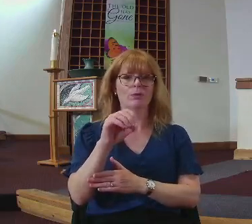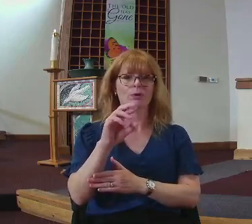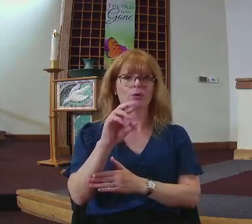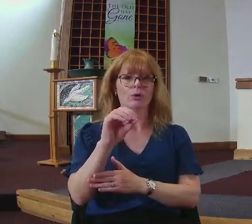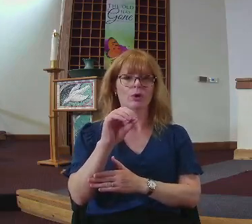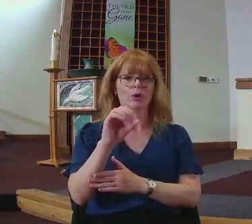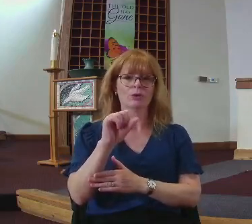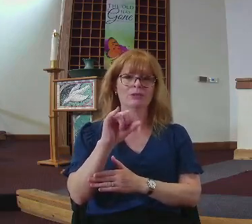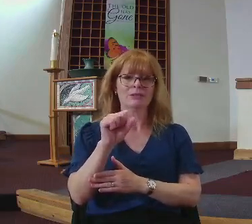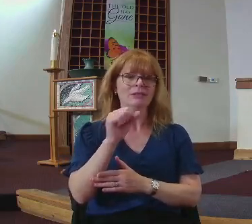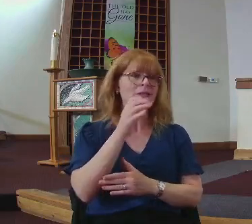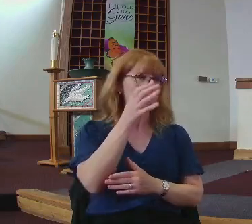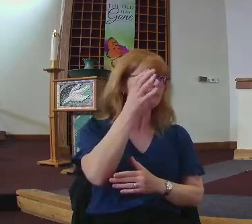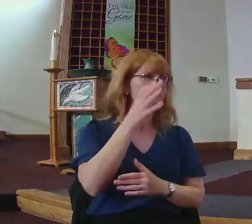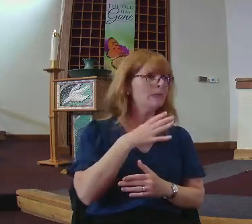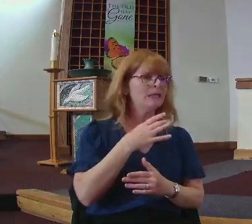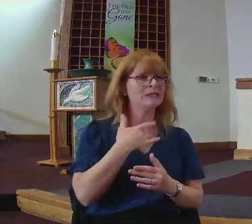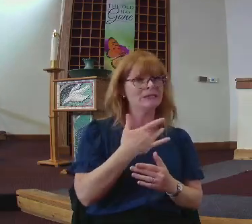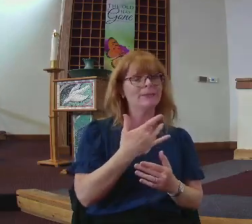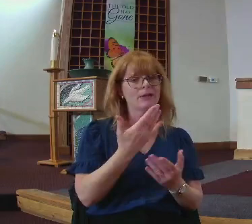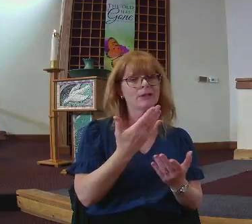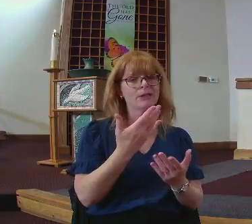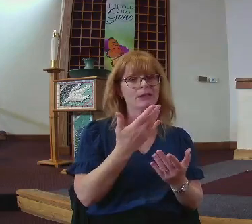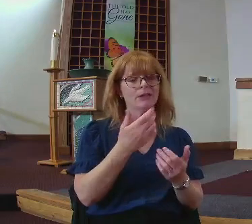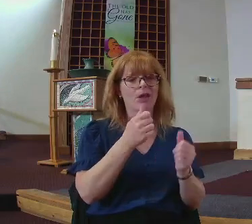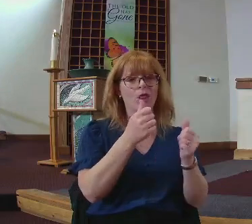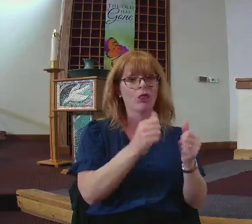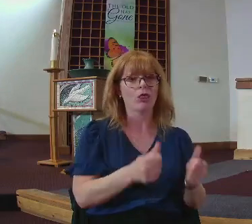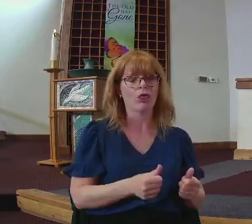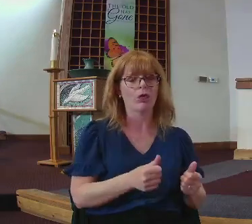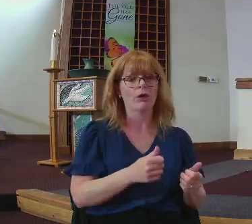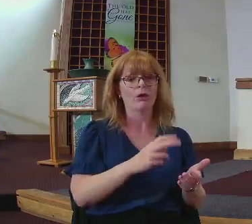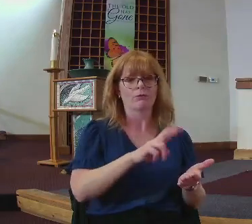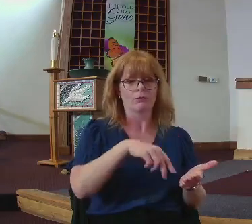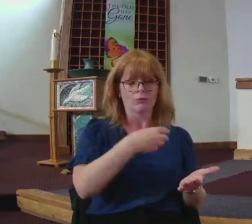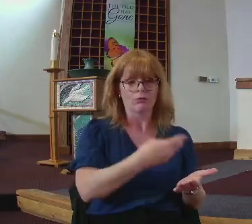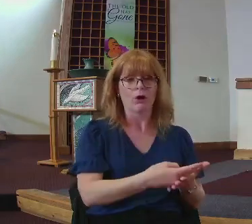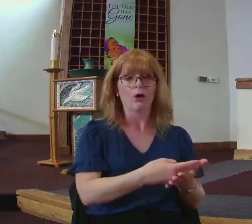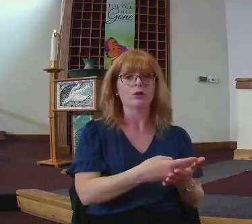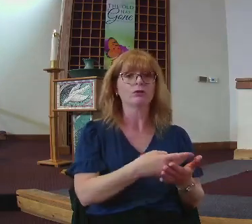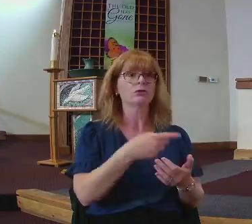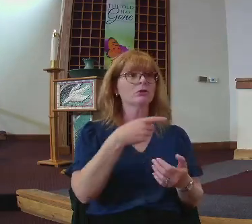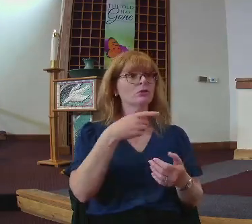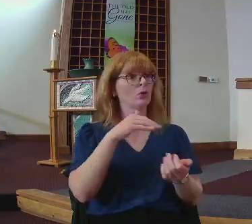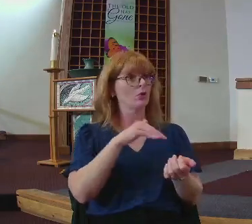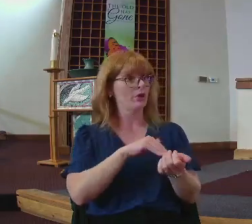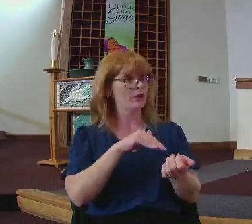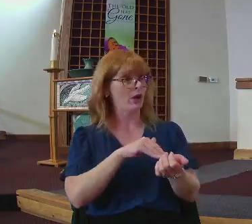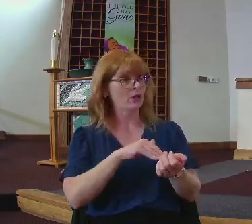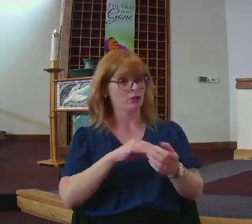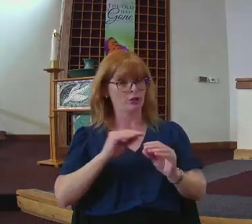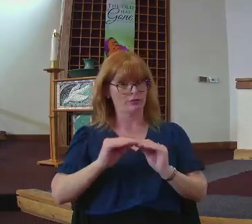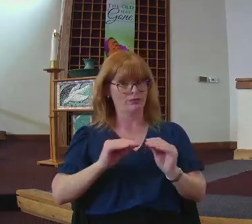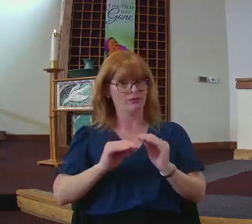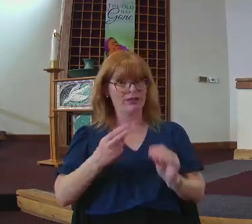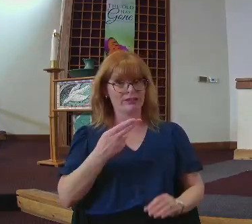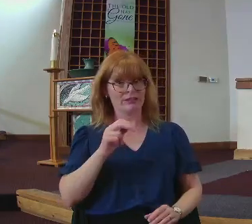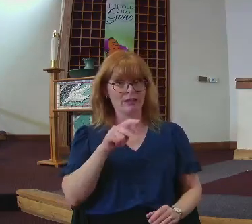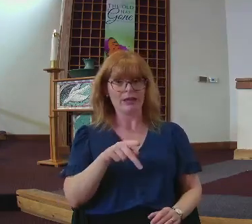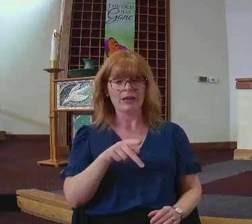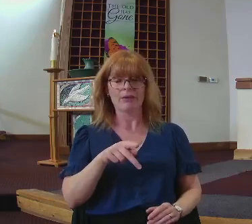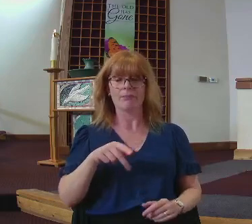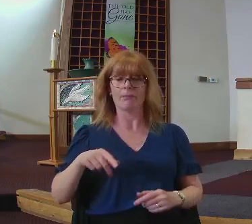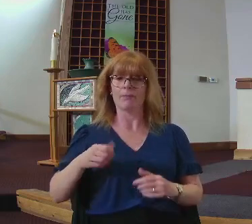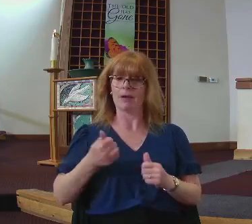and he selected the doctor that he had trained to repair his hip, and the doctor did a really good surgery, and everything came out really